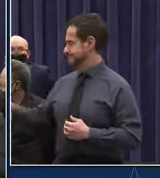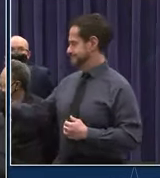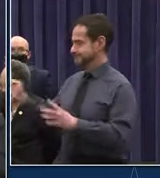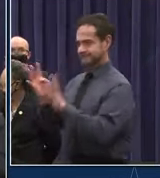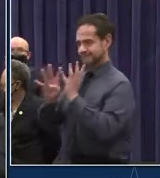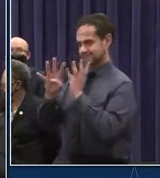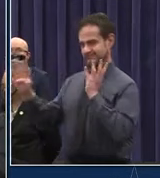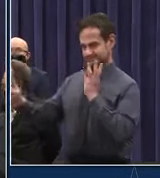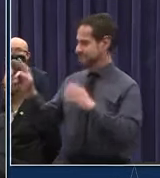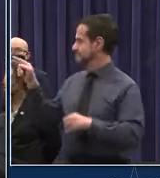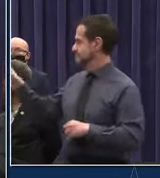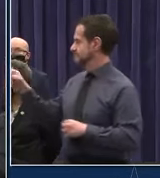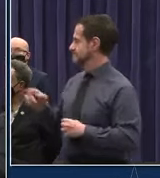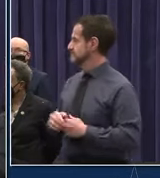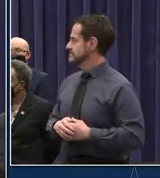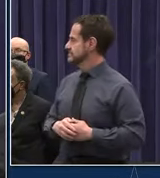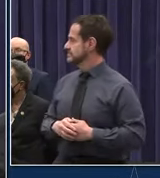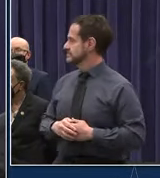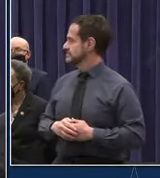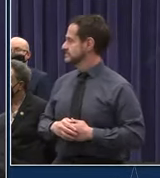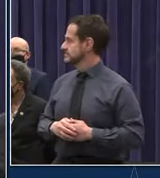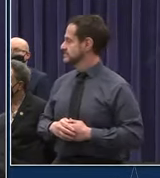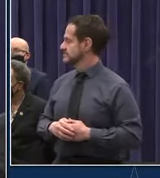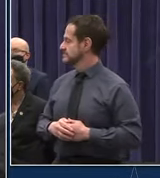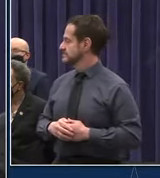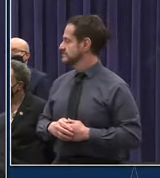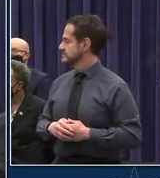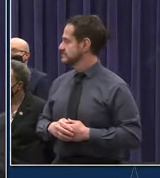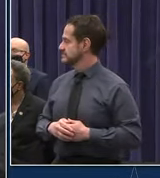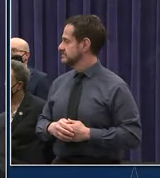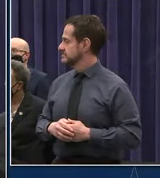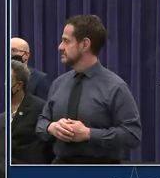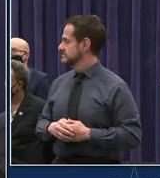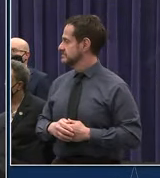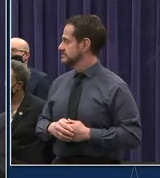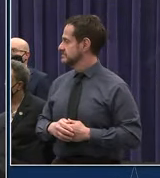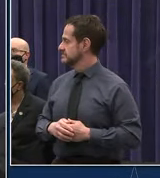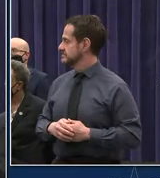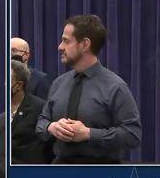The stage is going to be my staff,